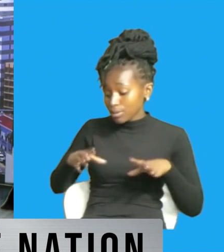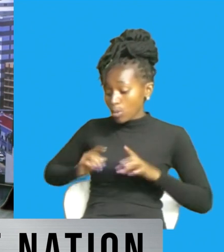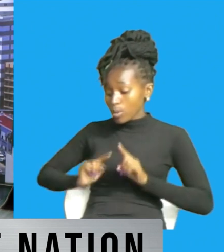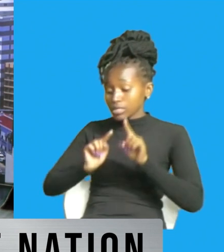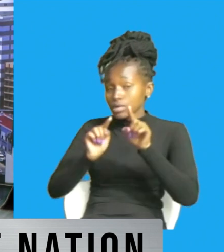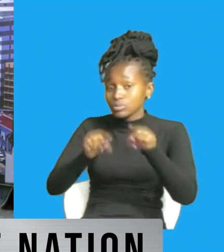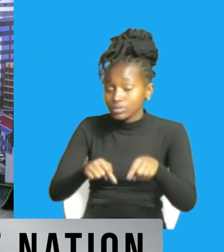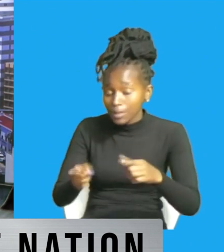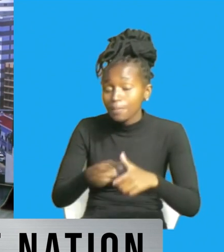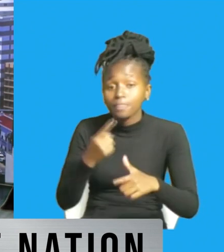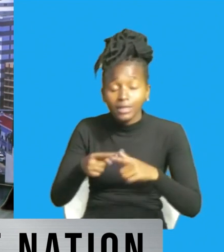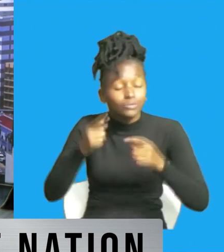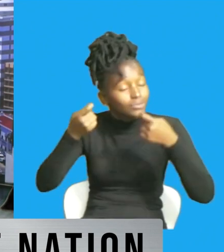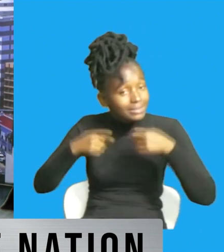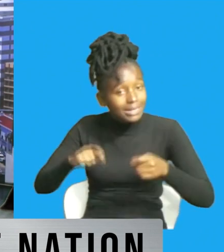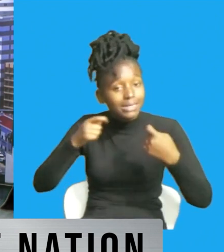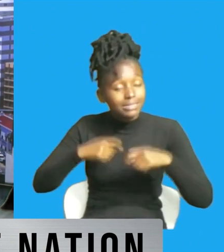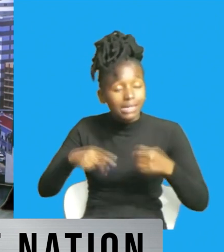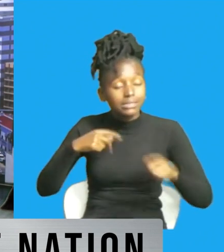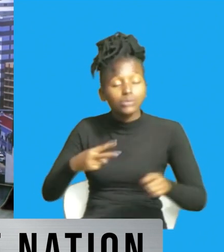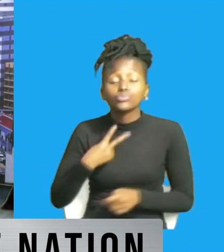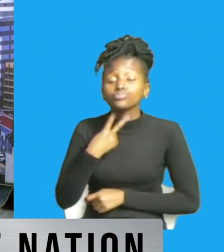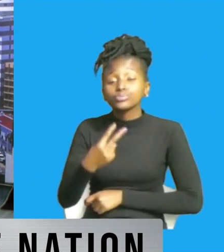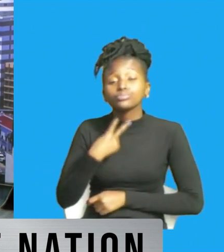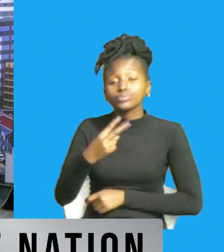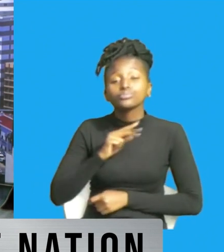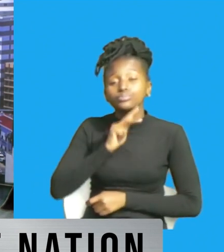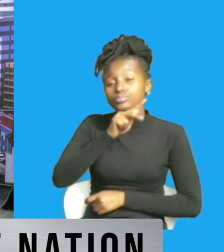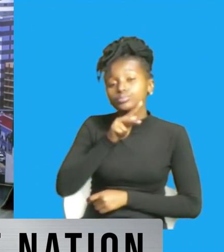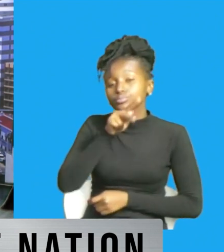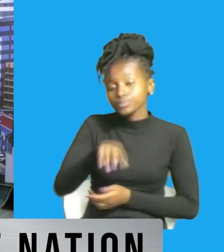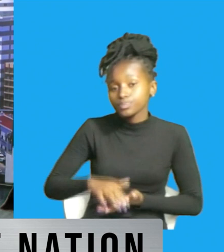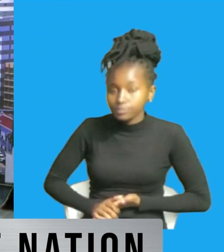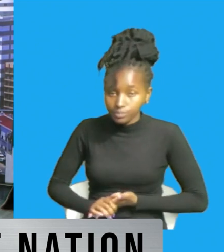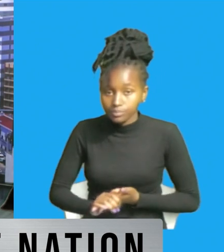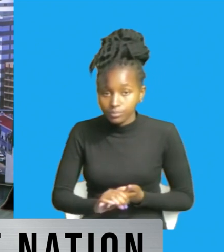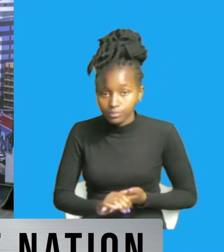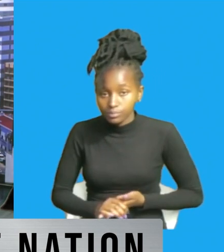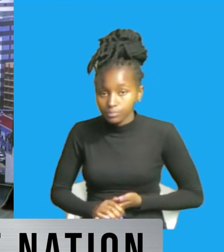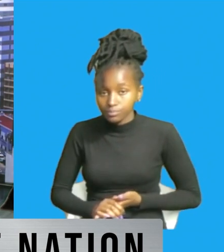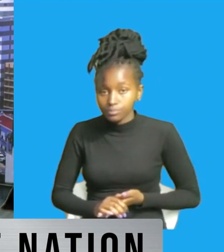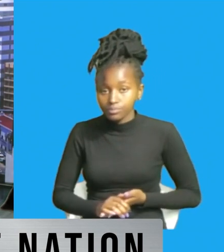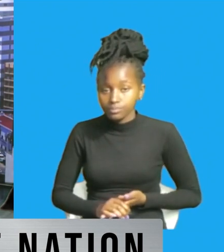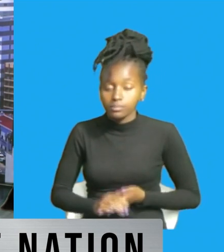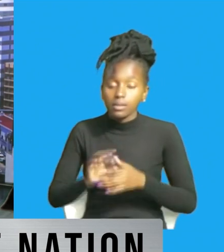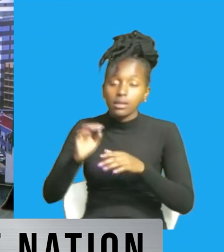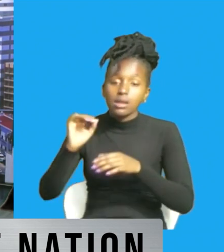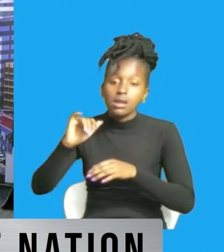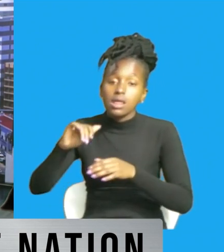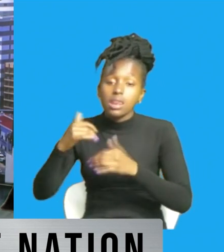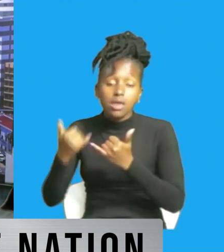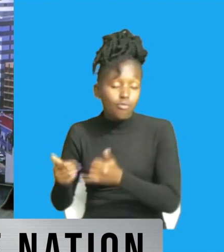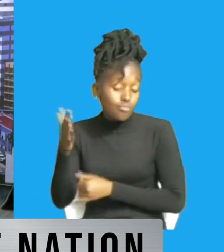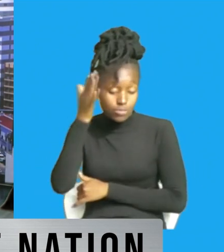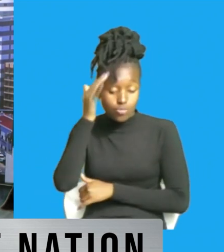way can you raise your voice? Yeah, Jona, this country have a very good constitution. Everybody will tell you around the